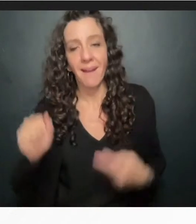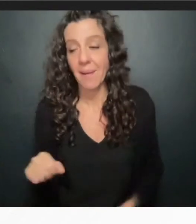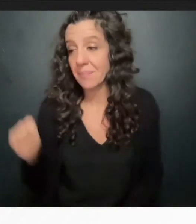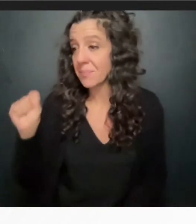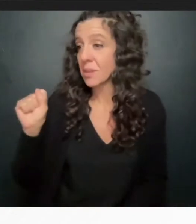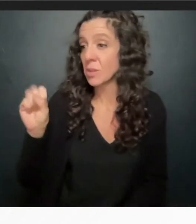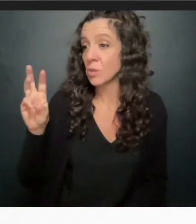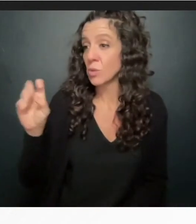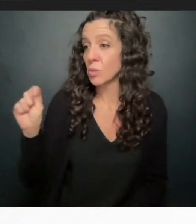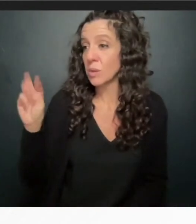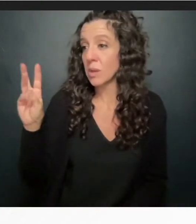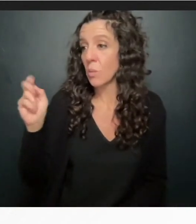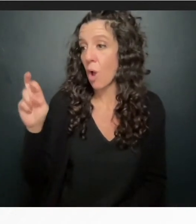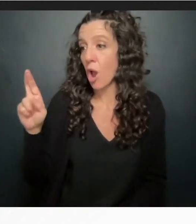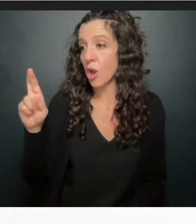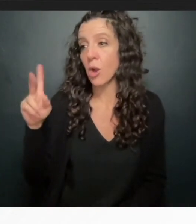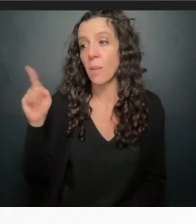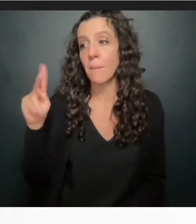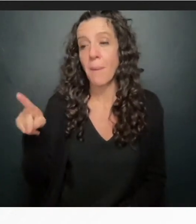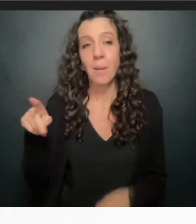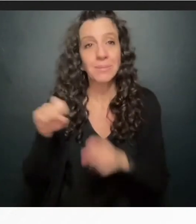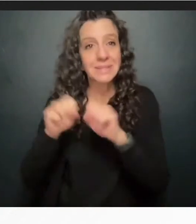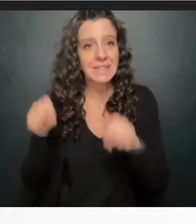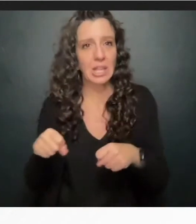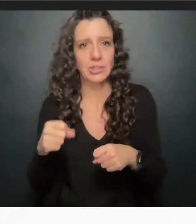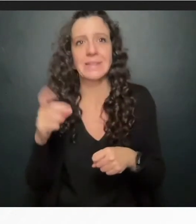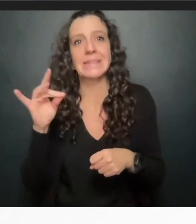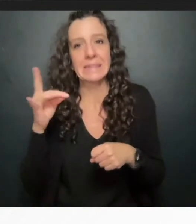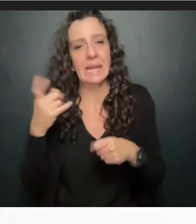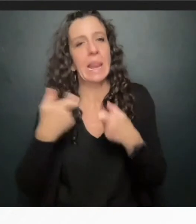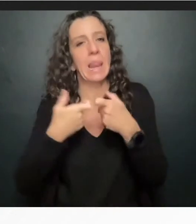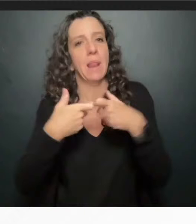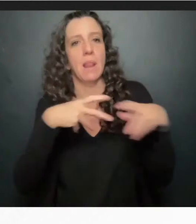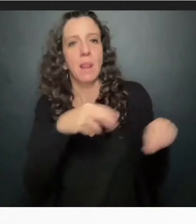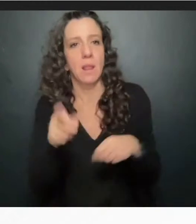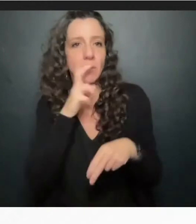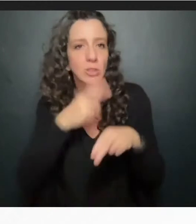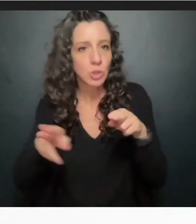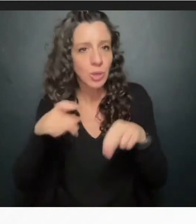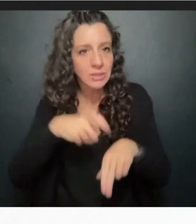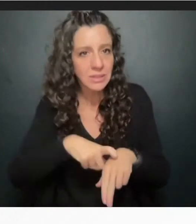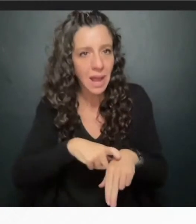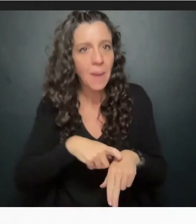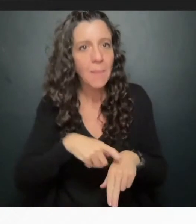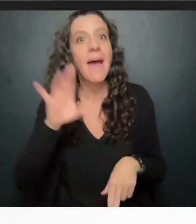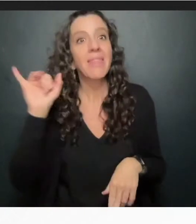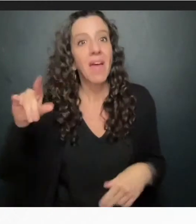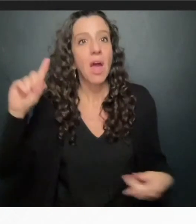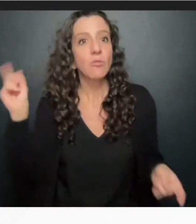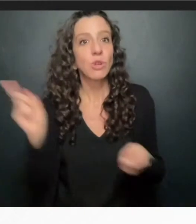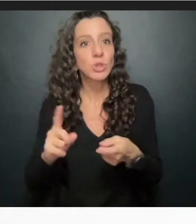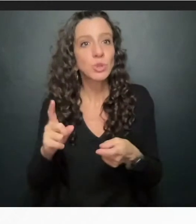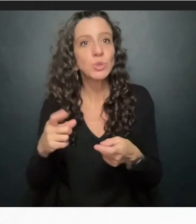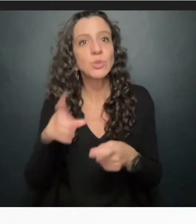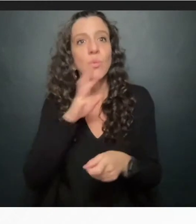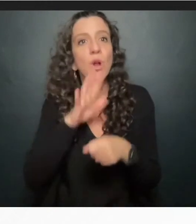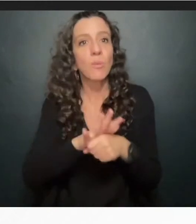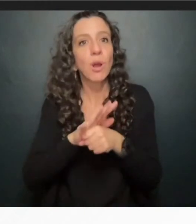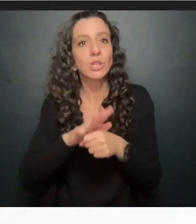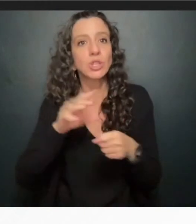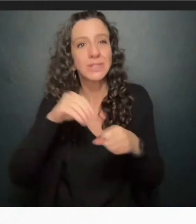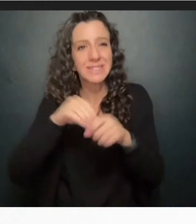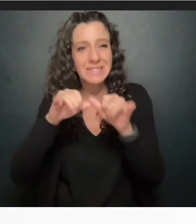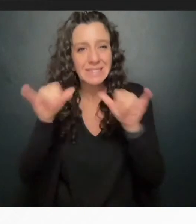temporarily, resulting in reduced water pressure in the system to about 22 homes. As a result of